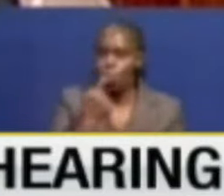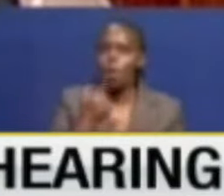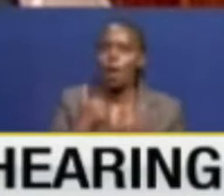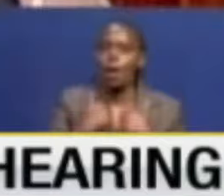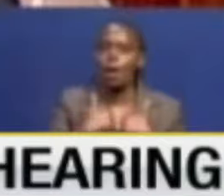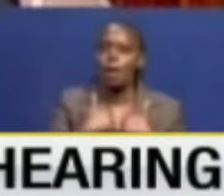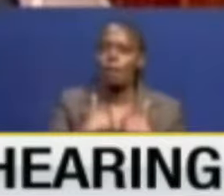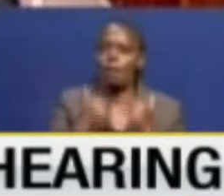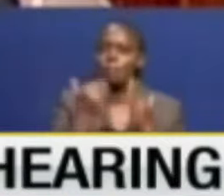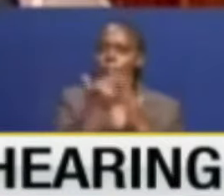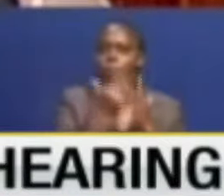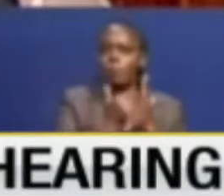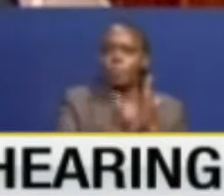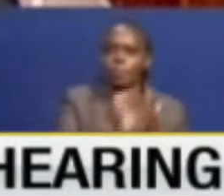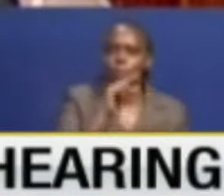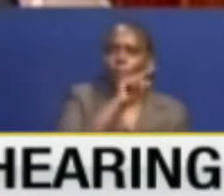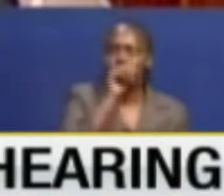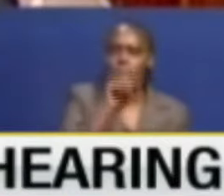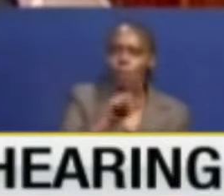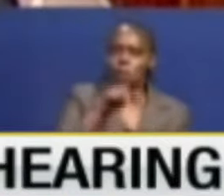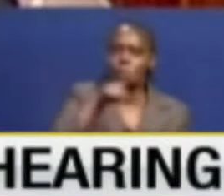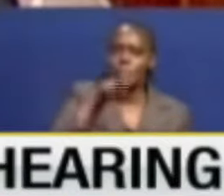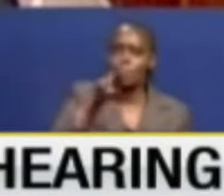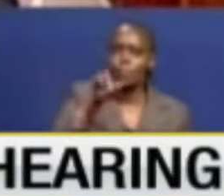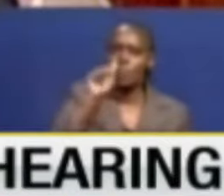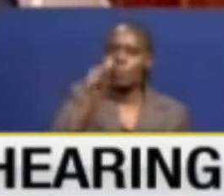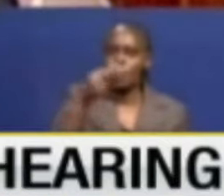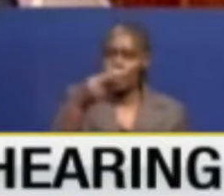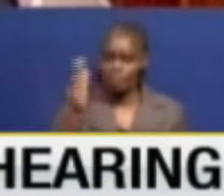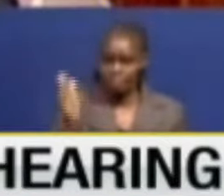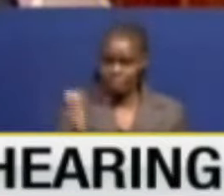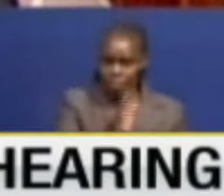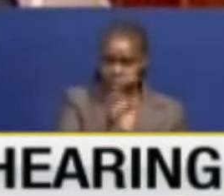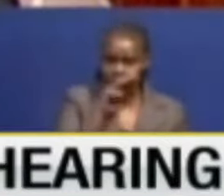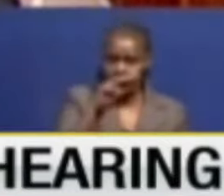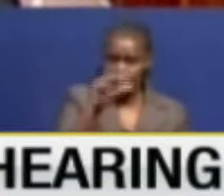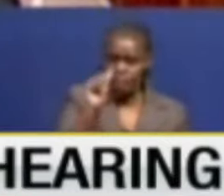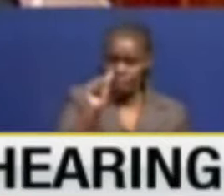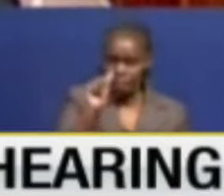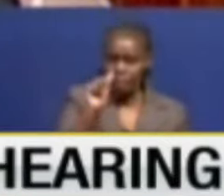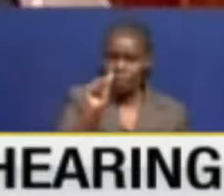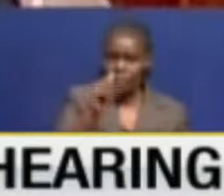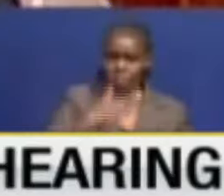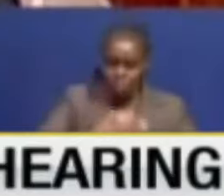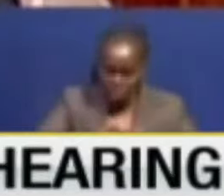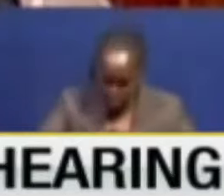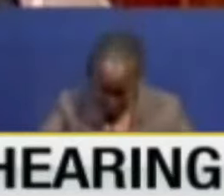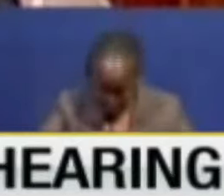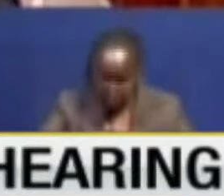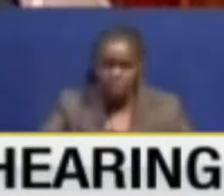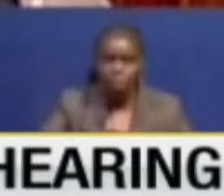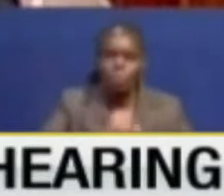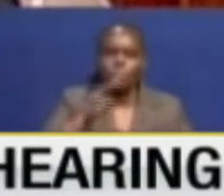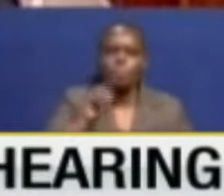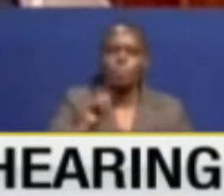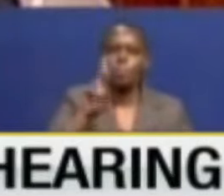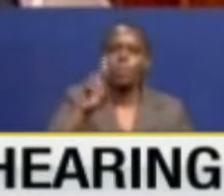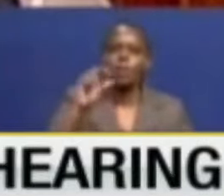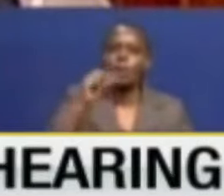have Honorable Zipora Kinya, MCA, Honorable Aureria